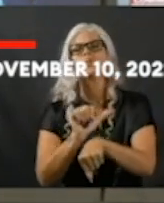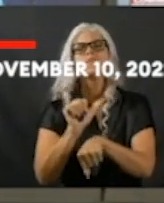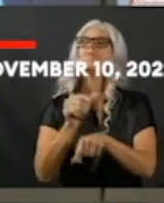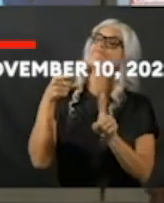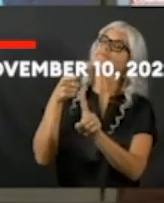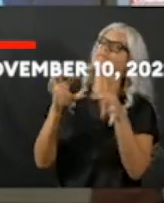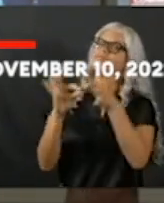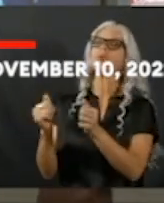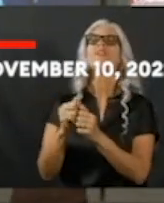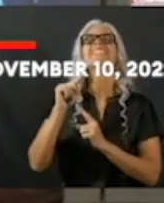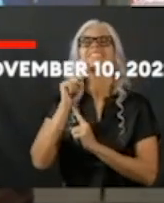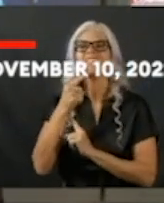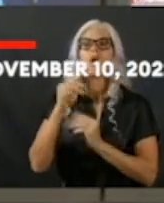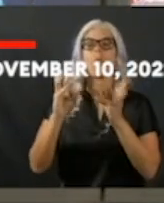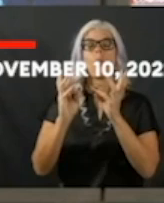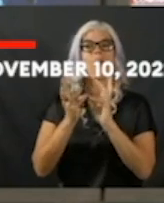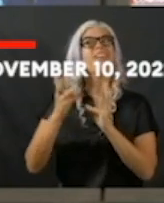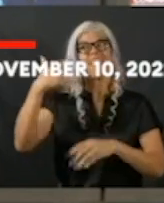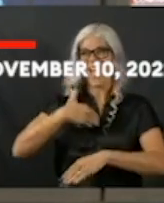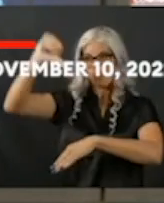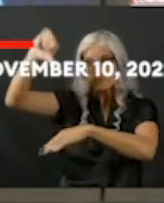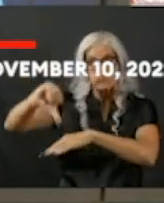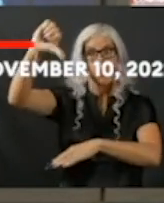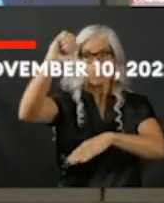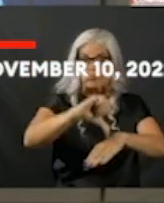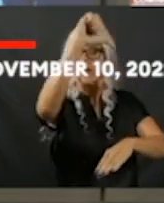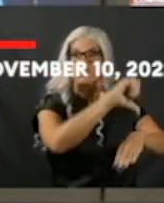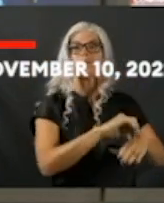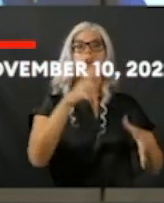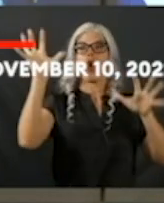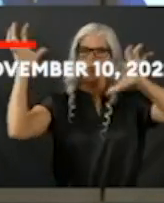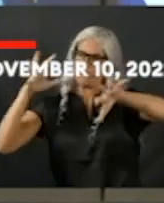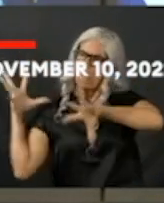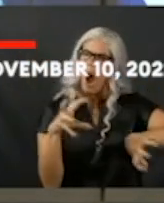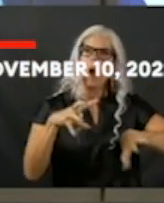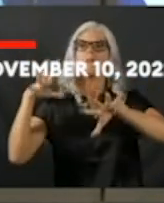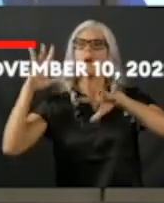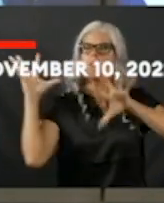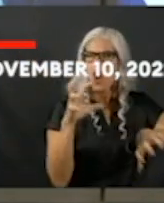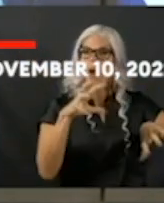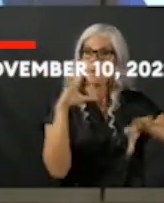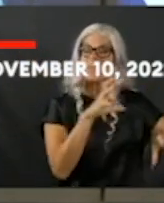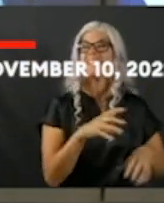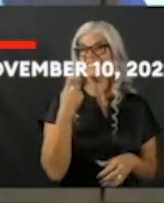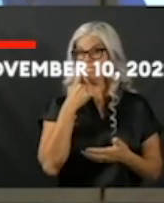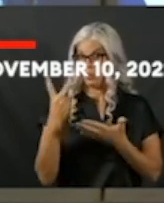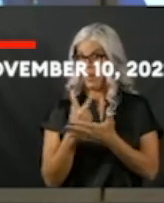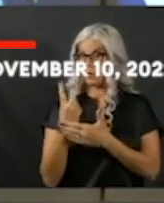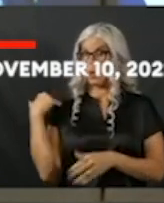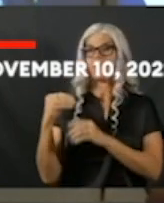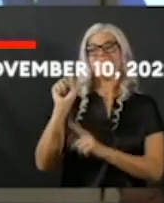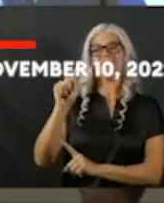embedded within Nicole's outer rain bands. The latest one that we had was just about 2 hours ago in St. Johns County. If you get a